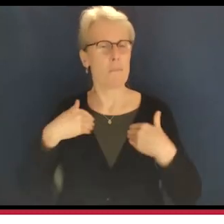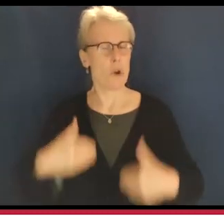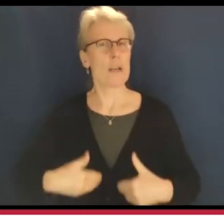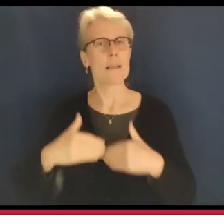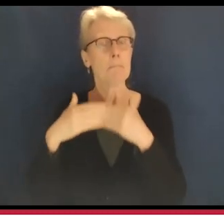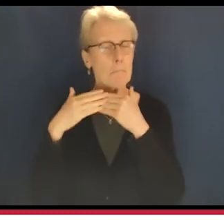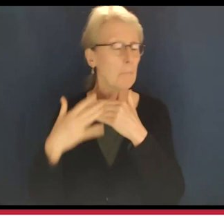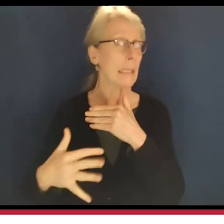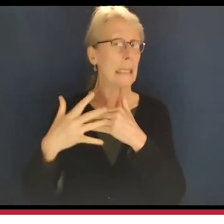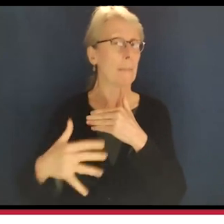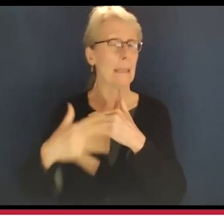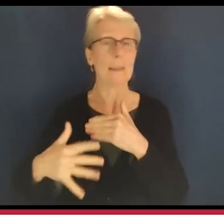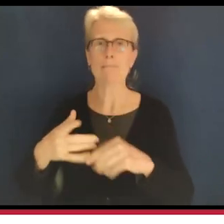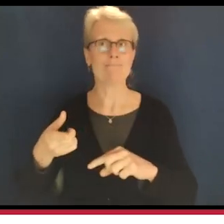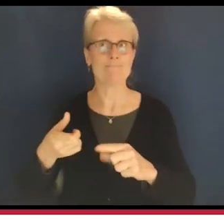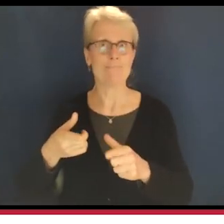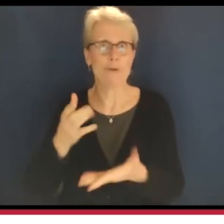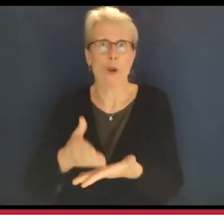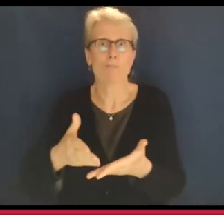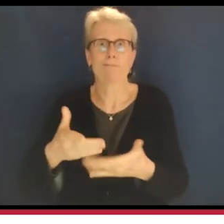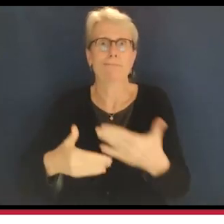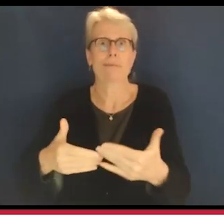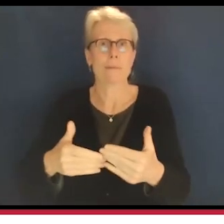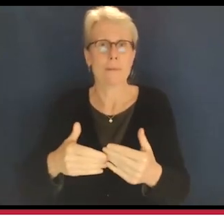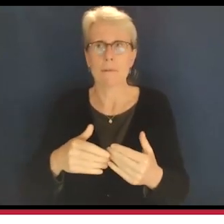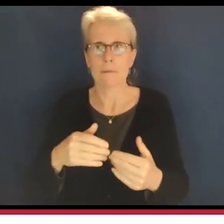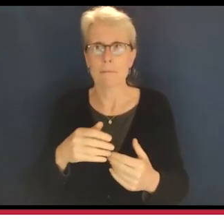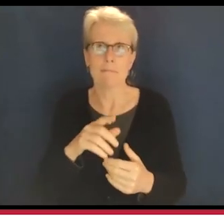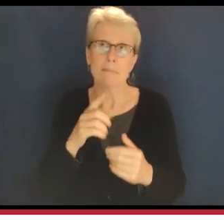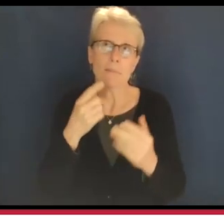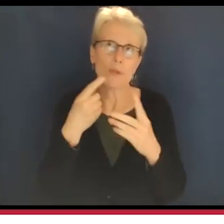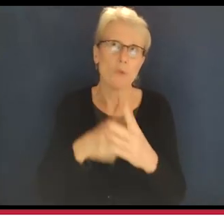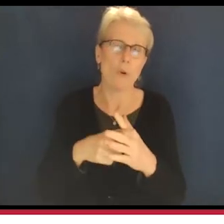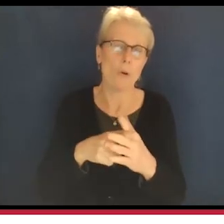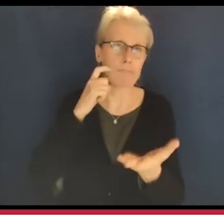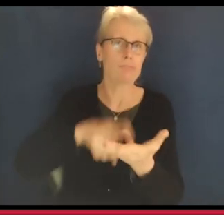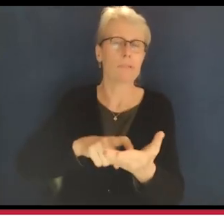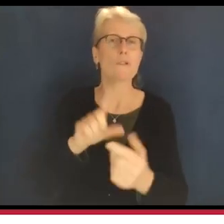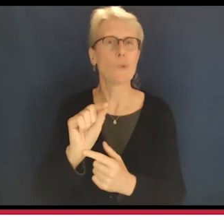obviously well known to the world at least since 2014.